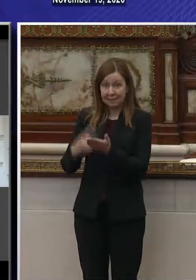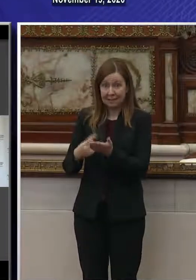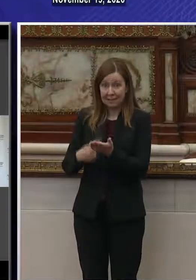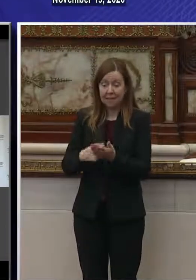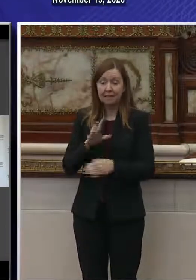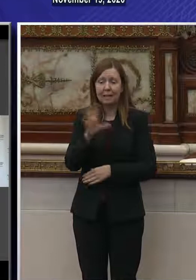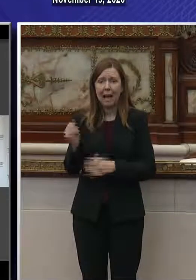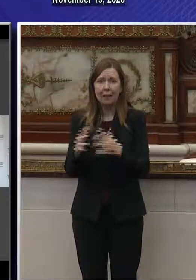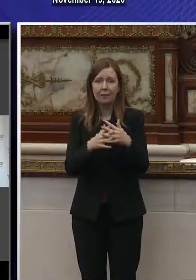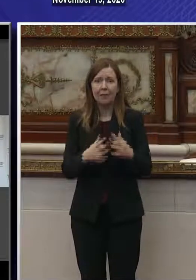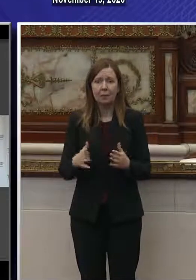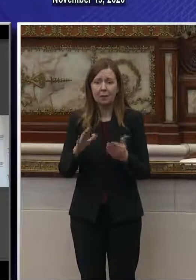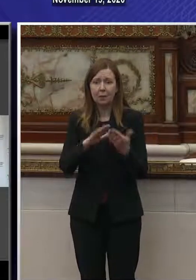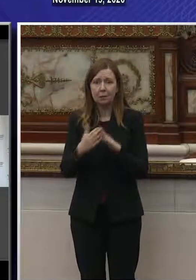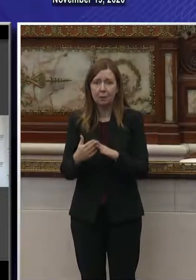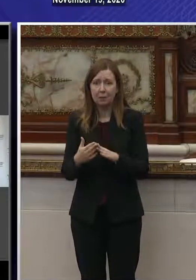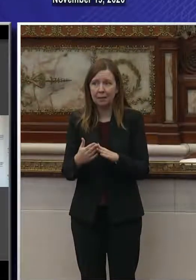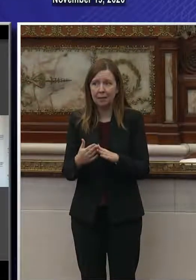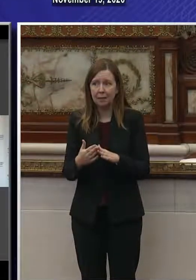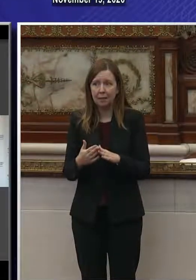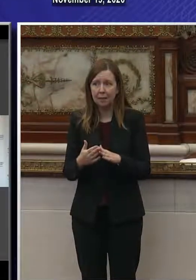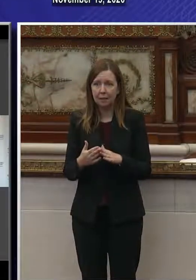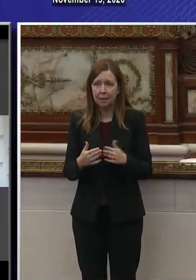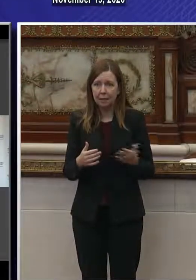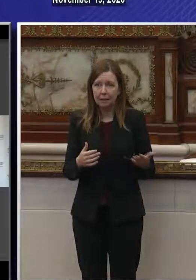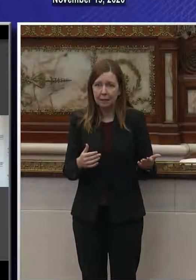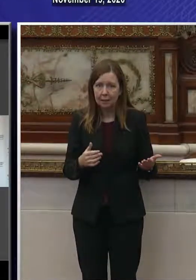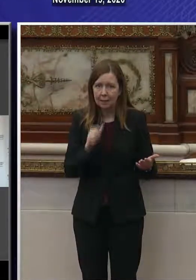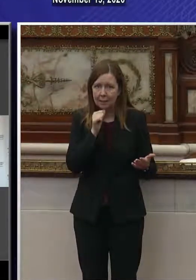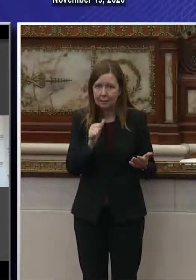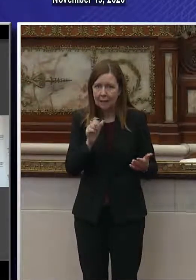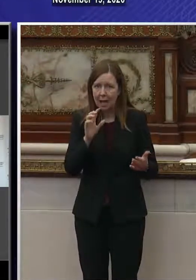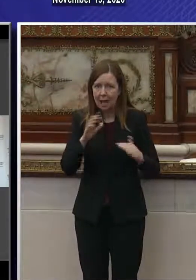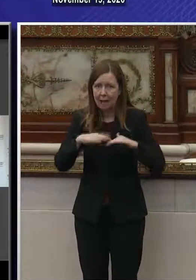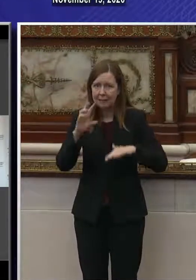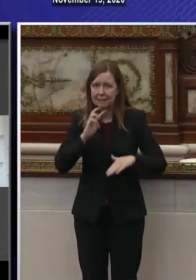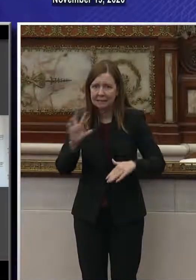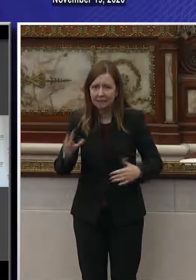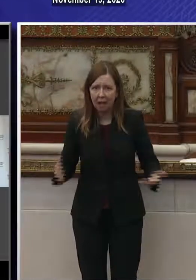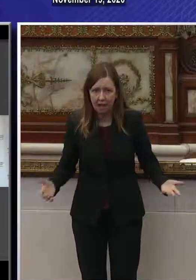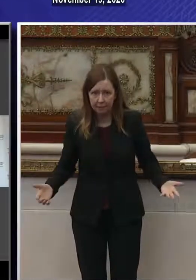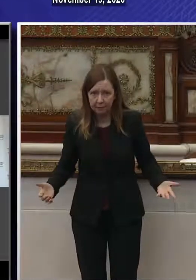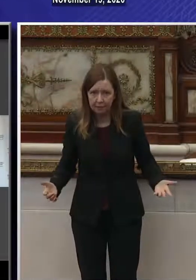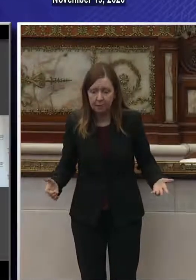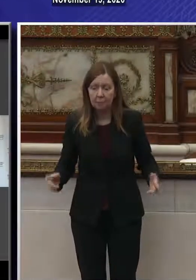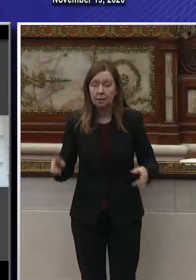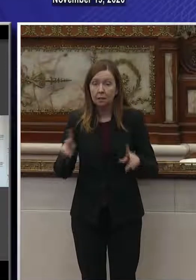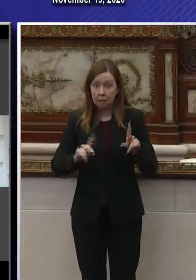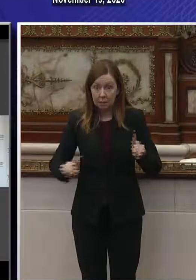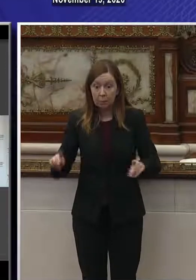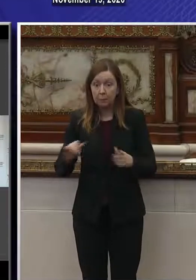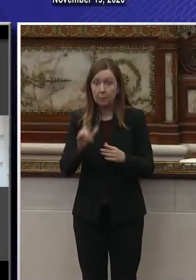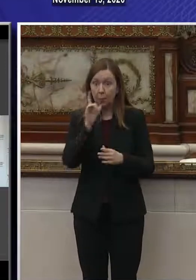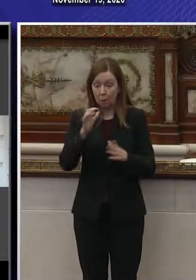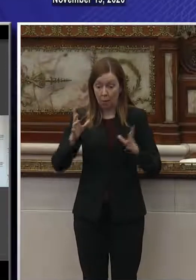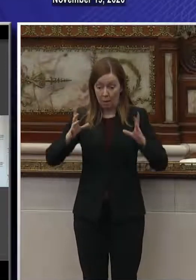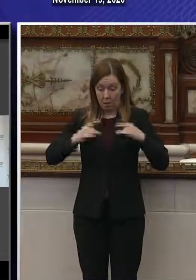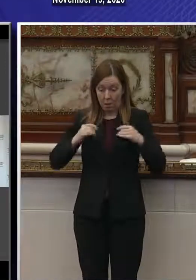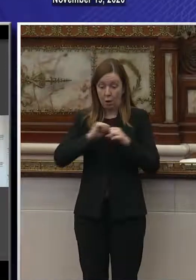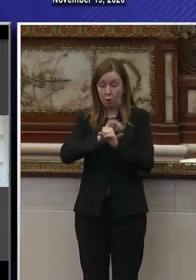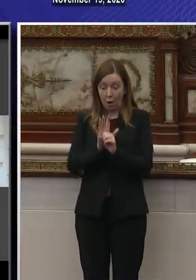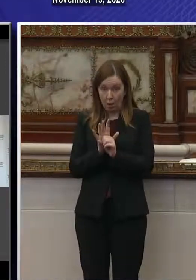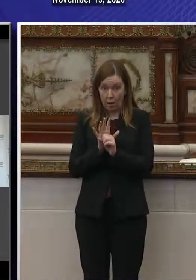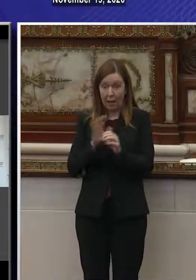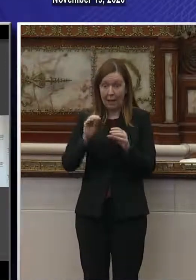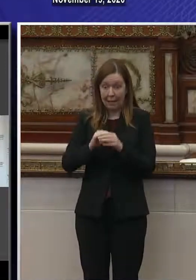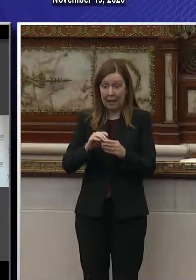American community. It's not primarily 65 and up. The people who are contracting